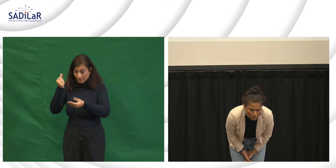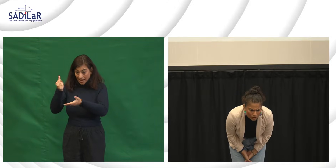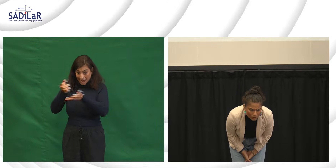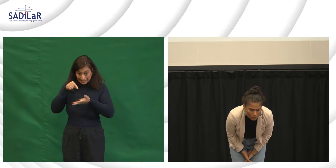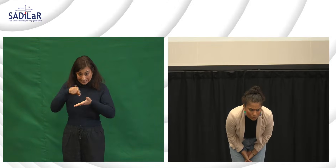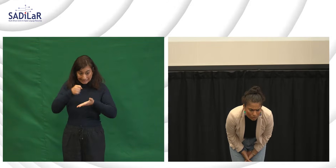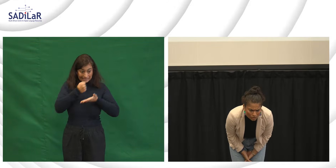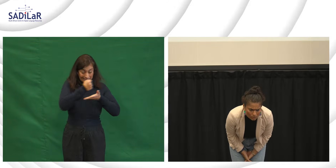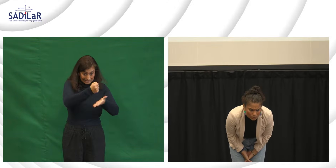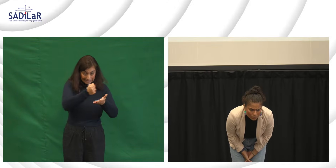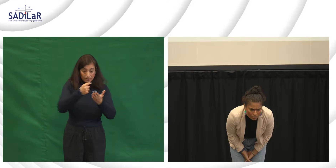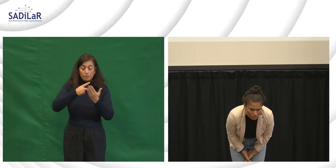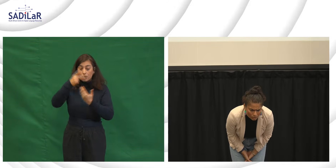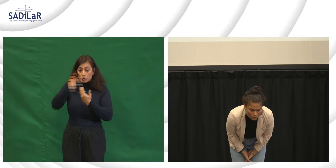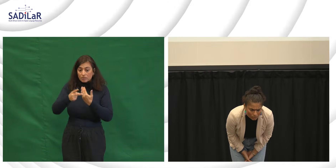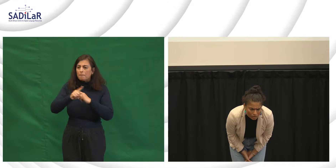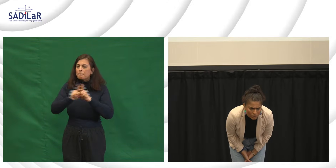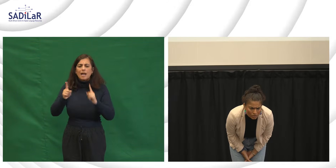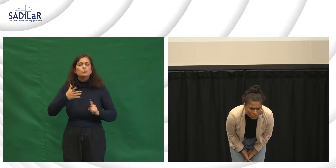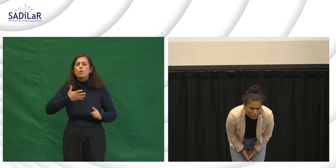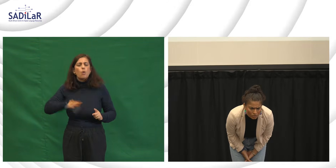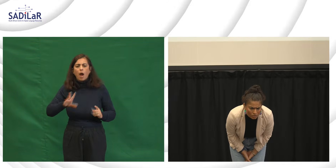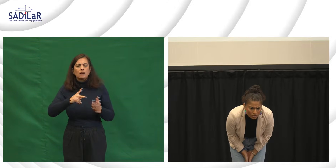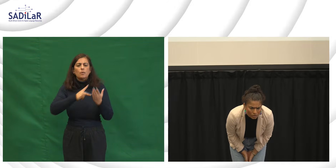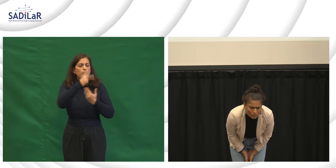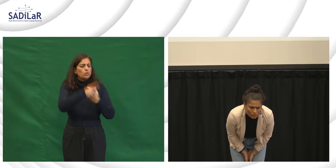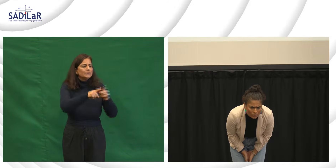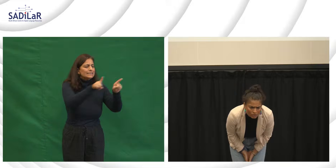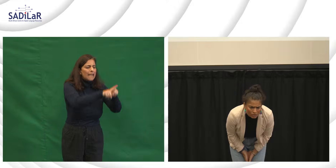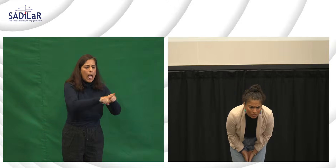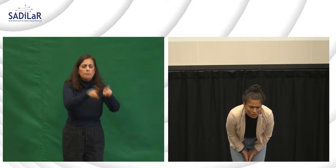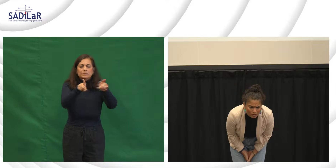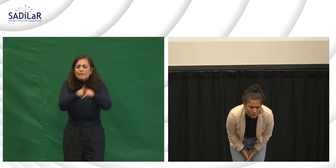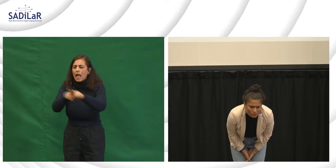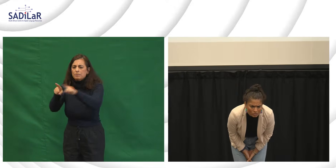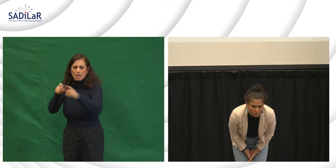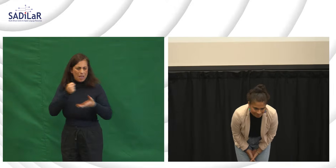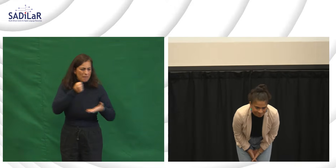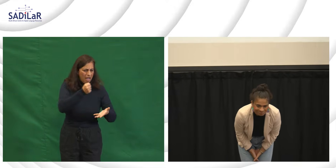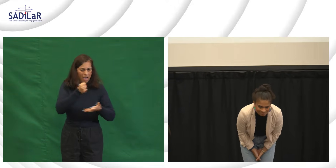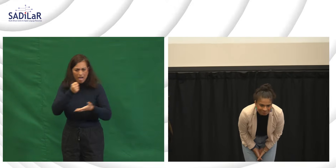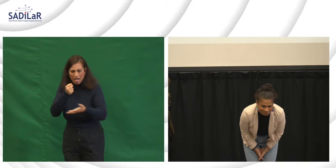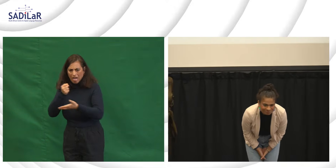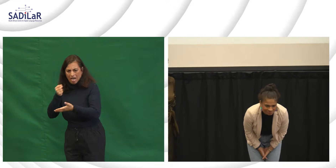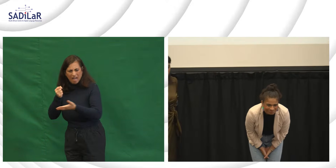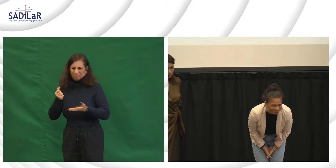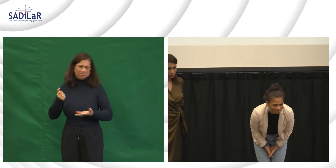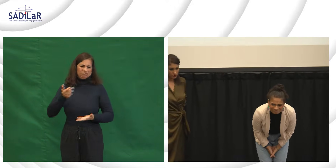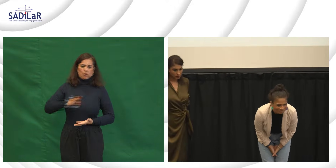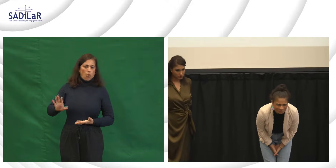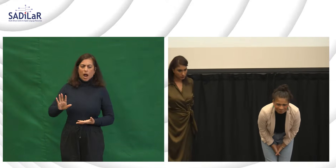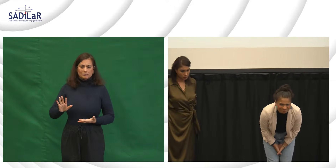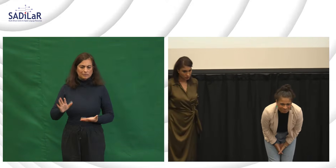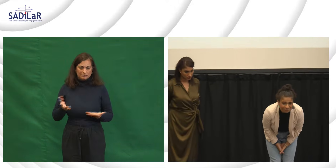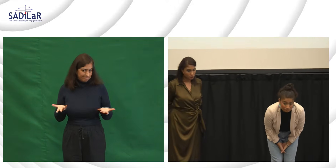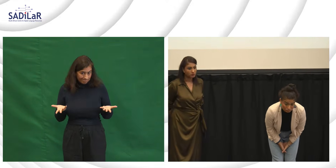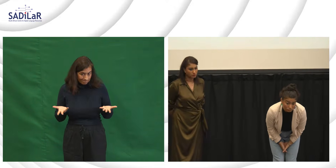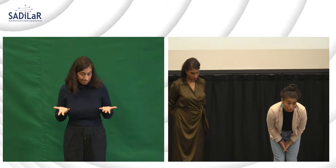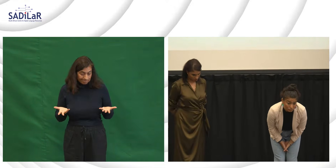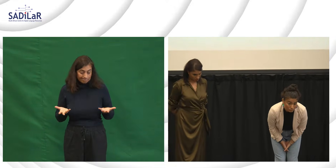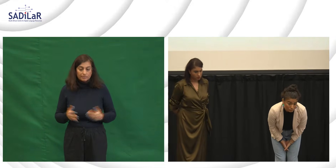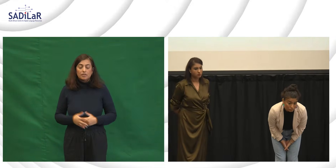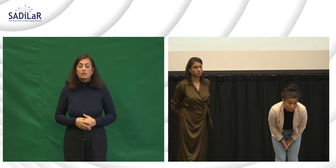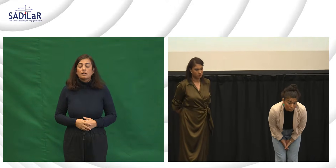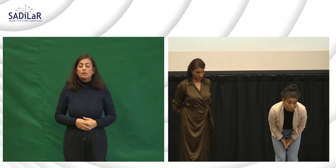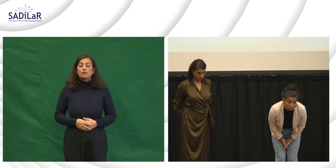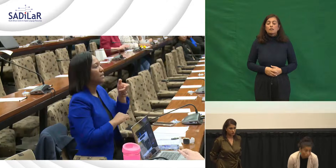projects, and they don't want to fund the same research several times at different institutions. So this is more a comment